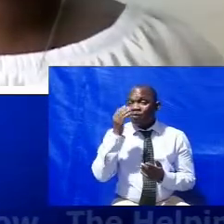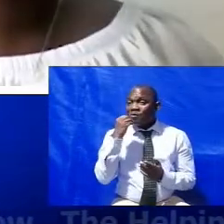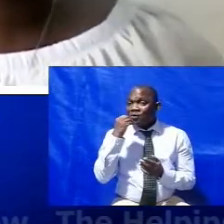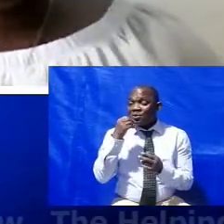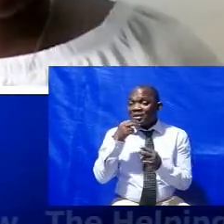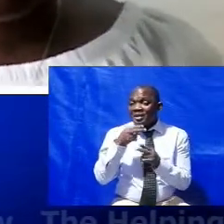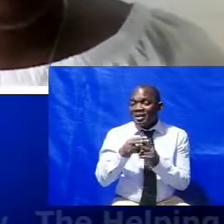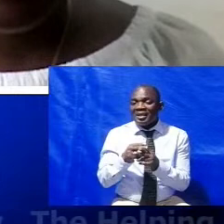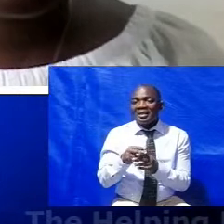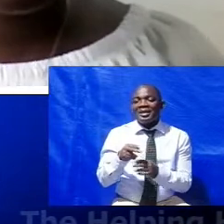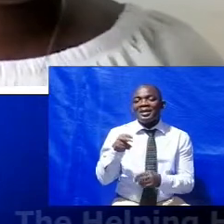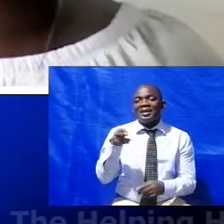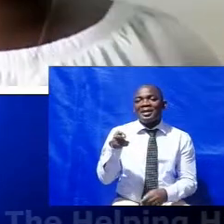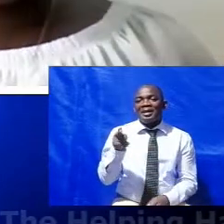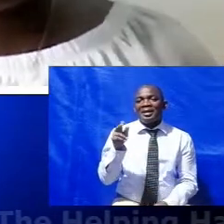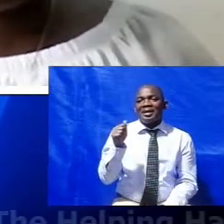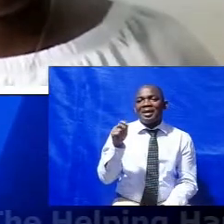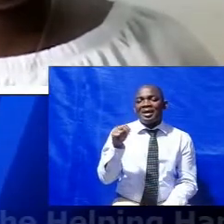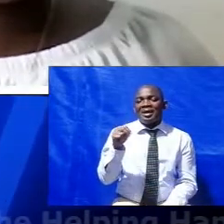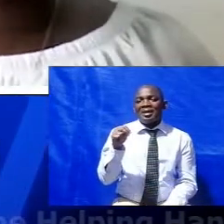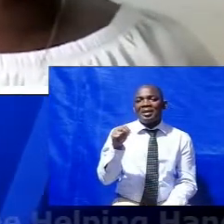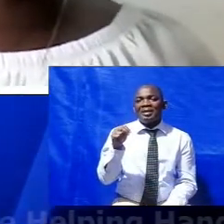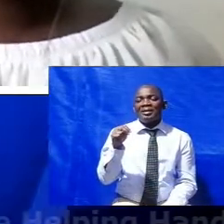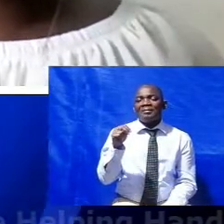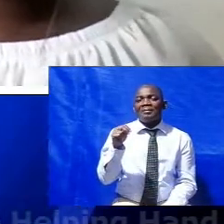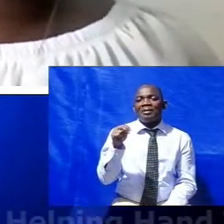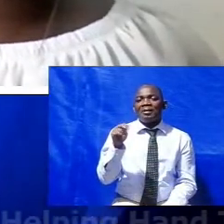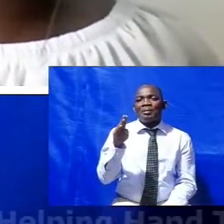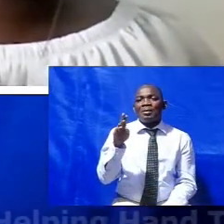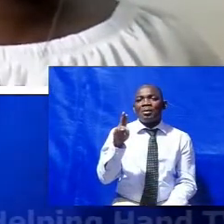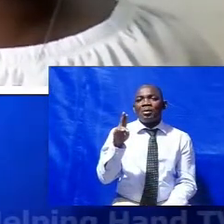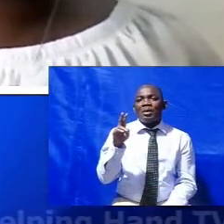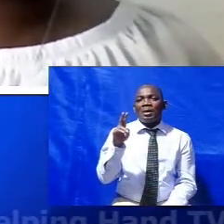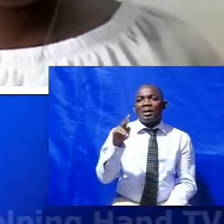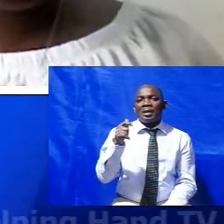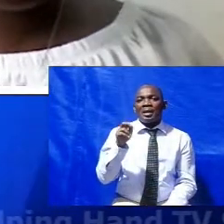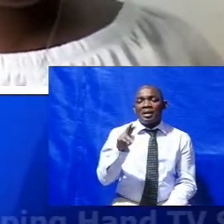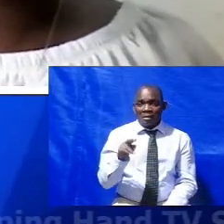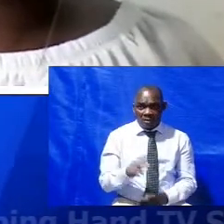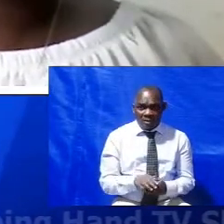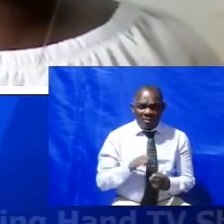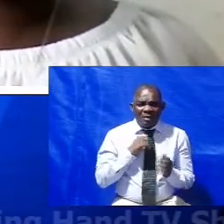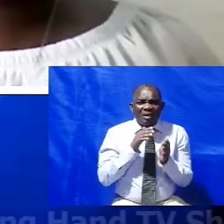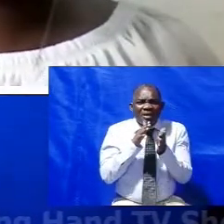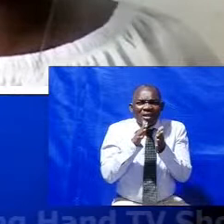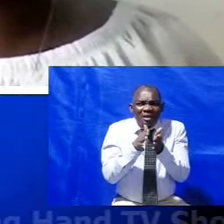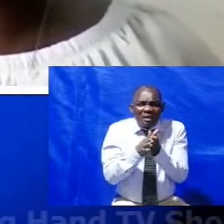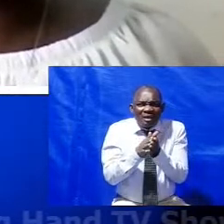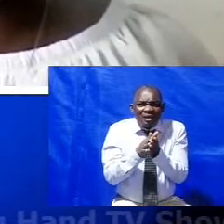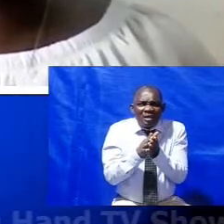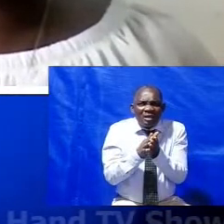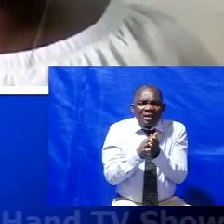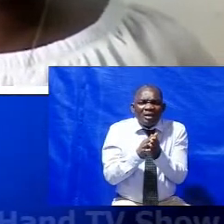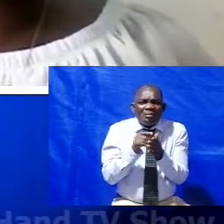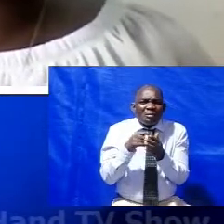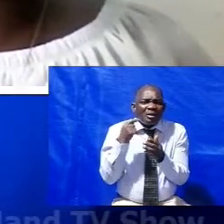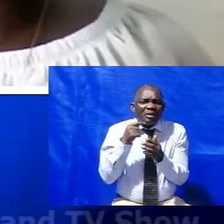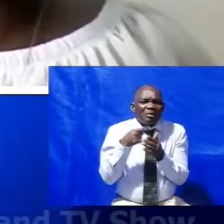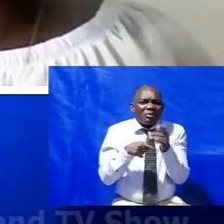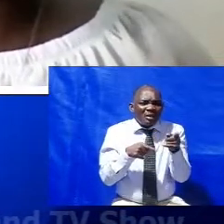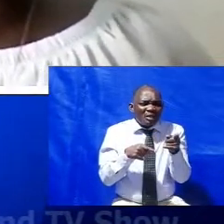So I was there for like 10 minutes. And the waiter came, and I just asked the